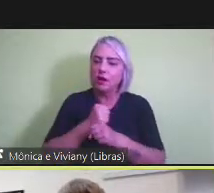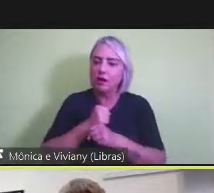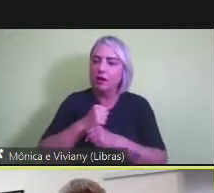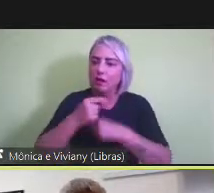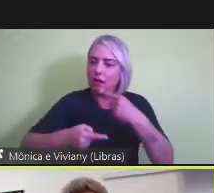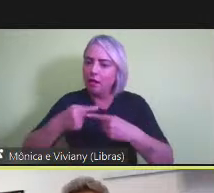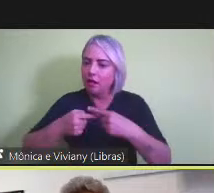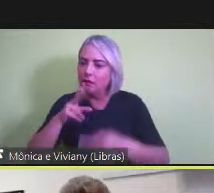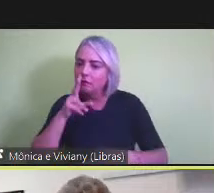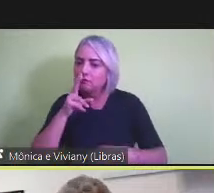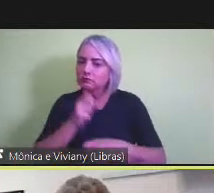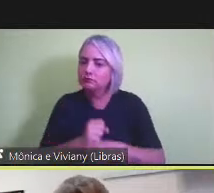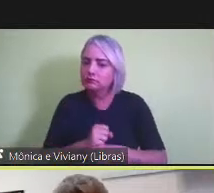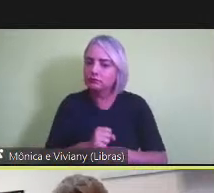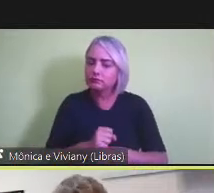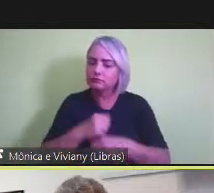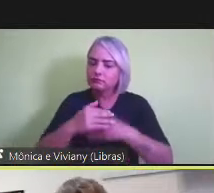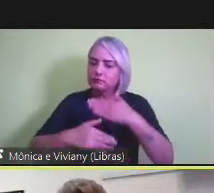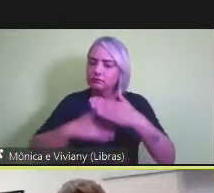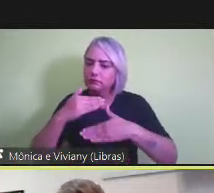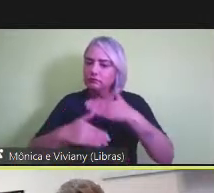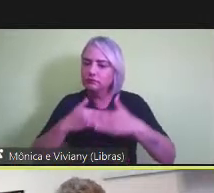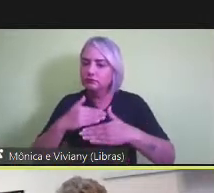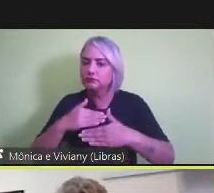debate is strengthened